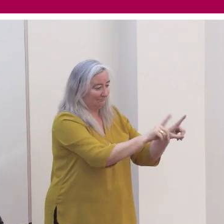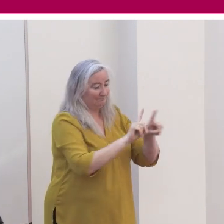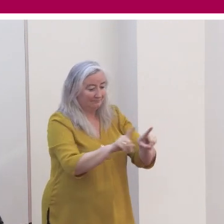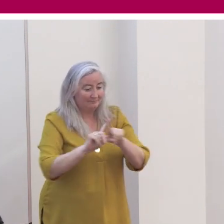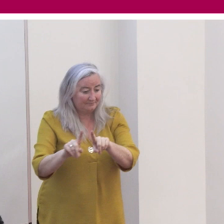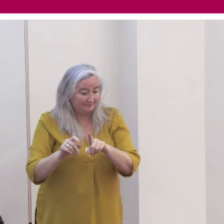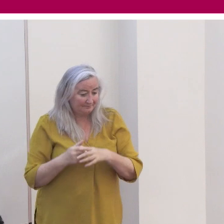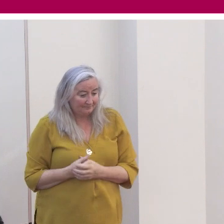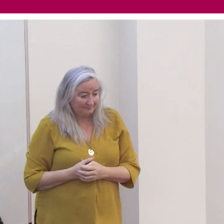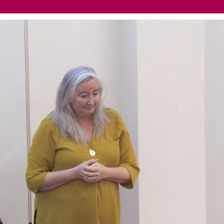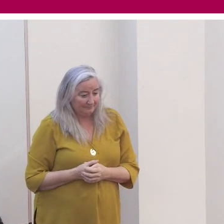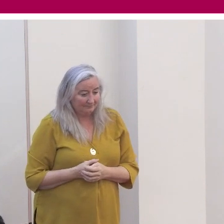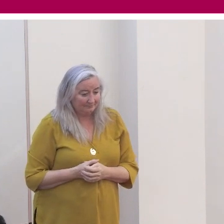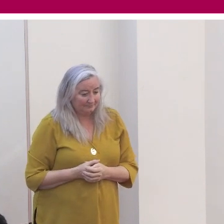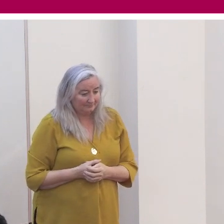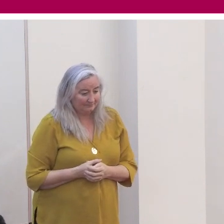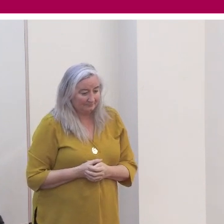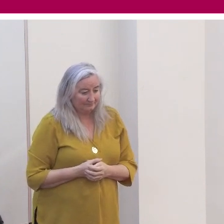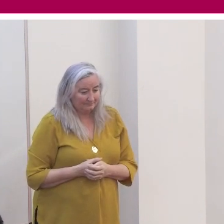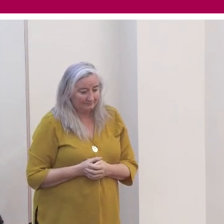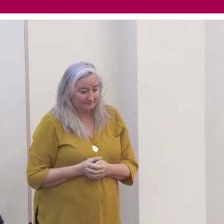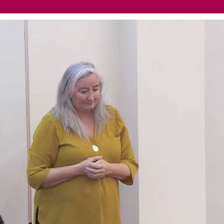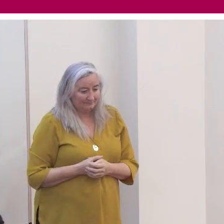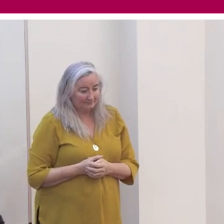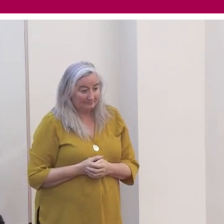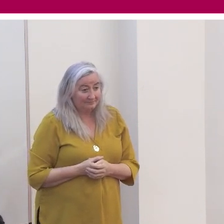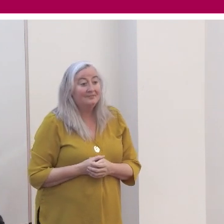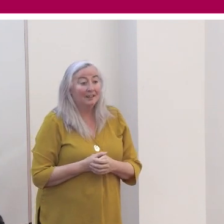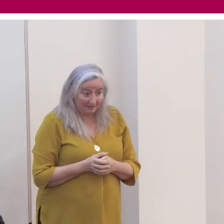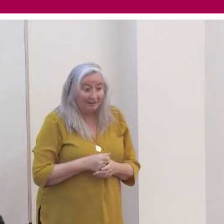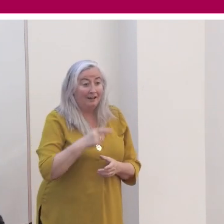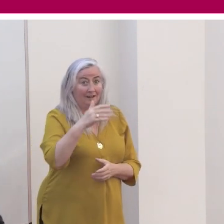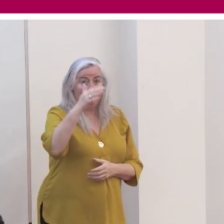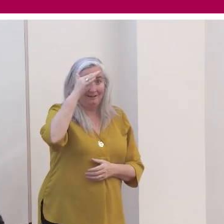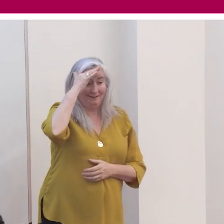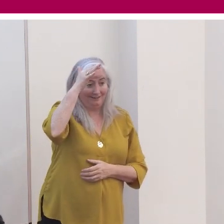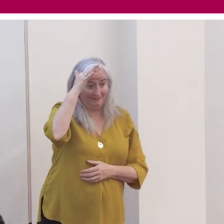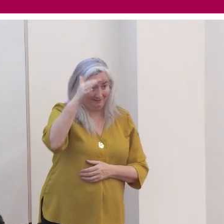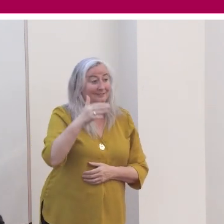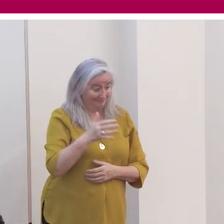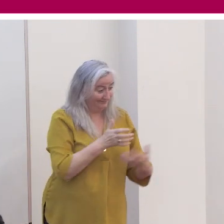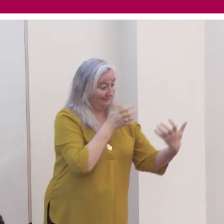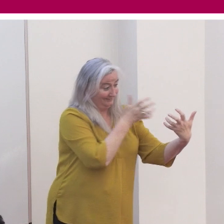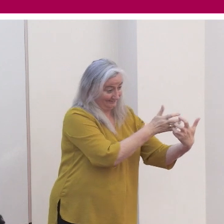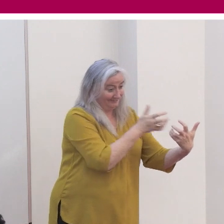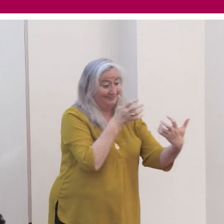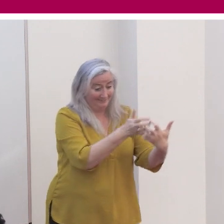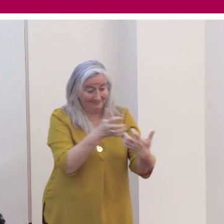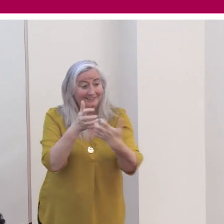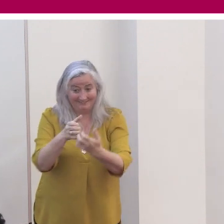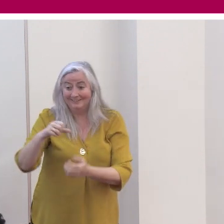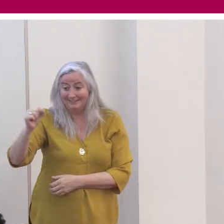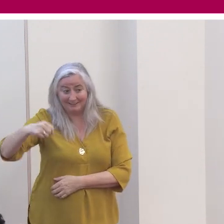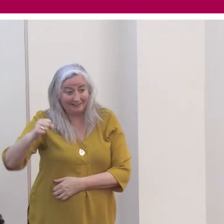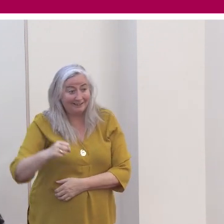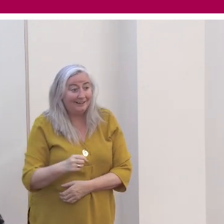some testimonies that we collected from women that share their story. For